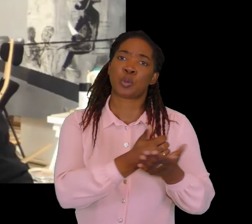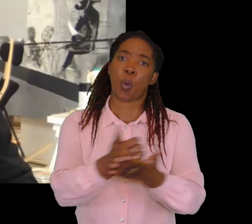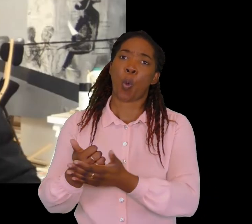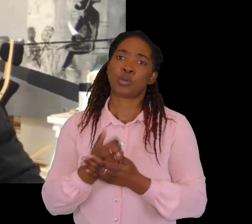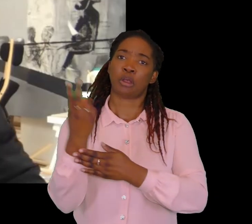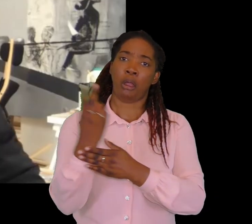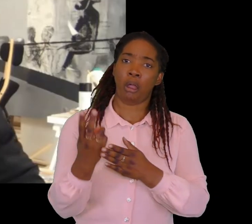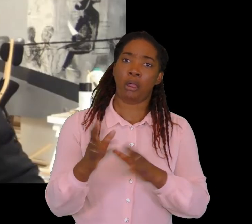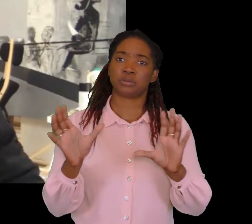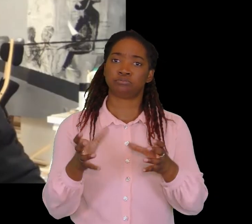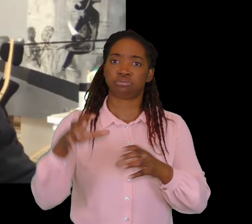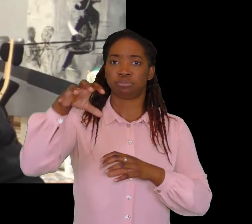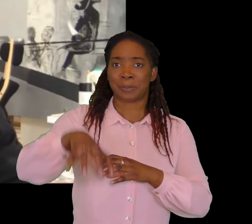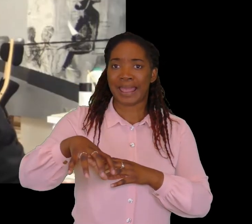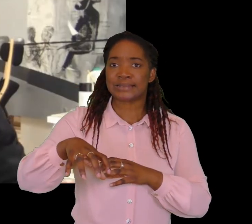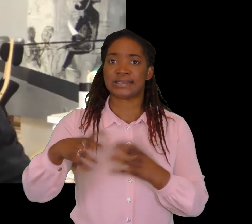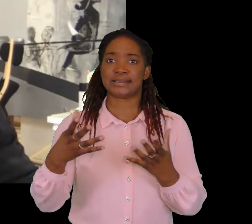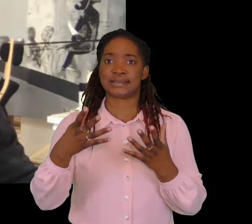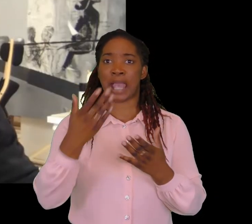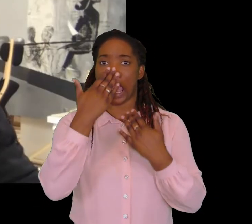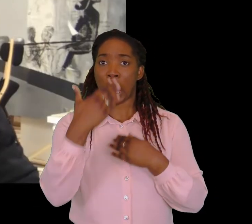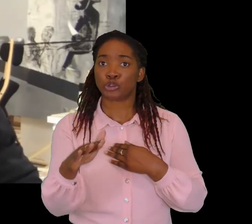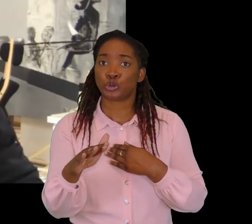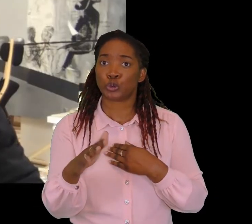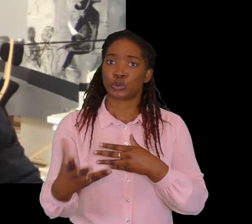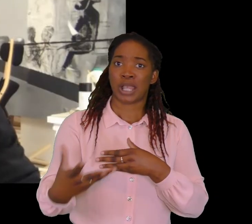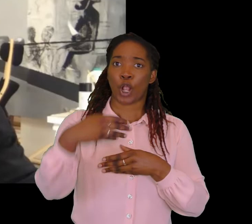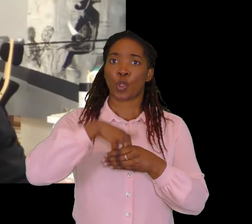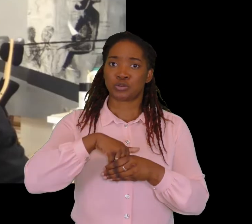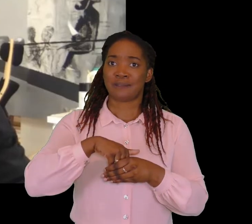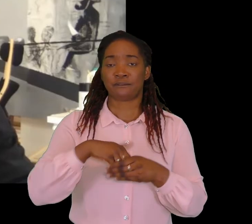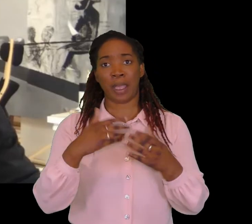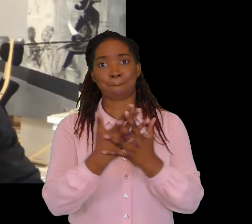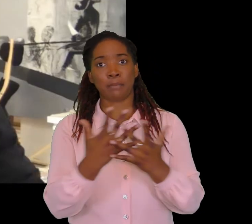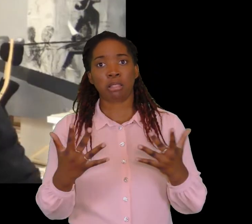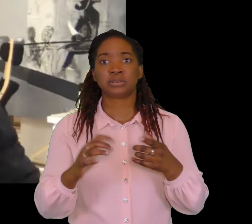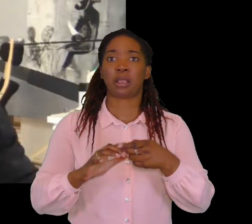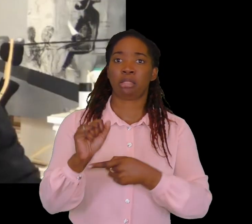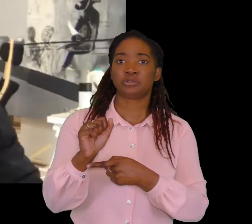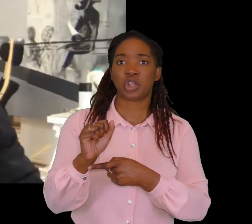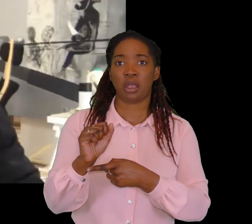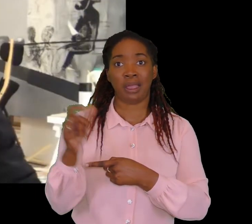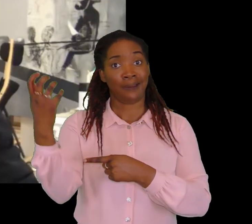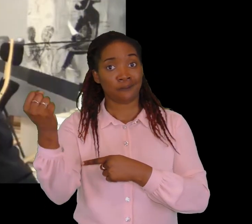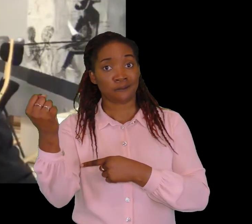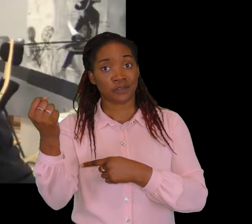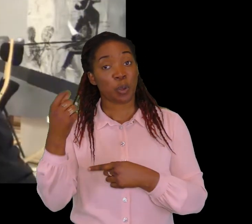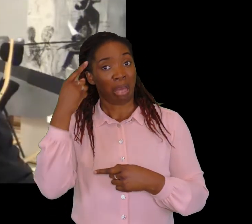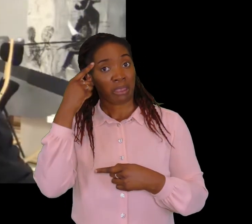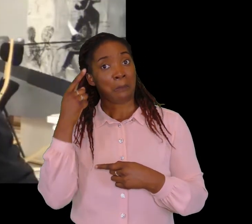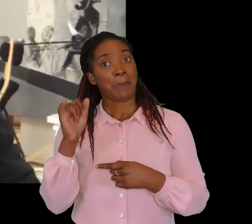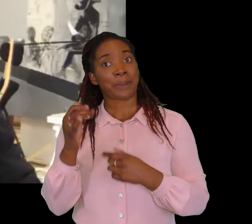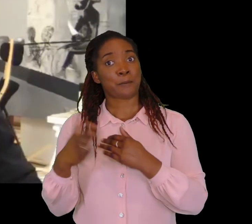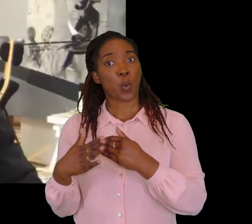spaces, and with an attitude that's very inclusive and multicultural. And I would imagine that perhaps maybe it's more